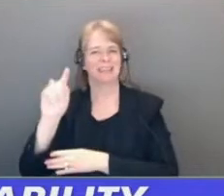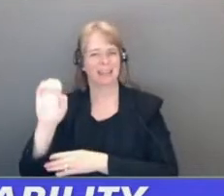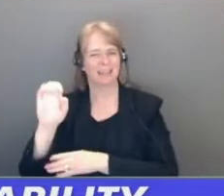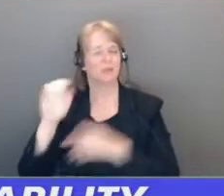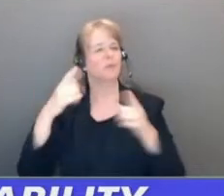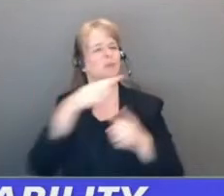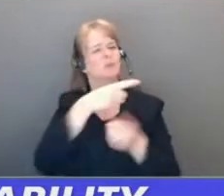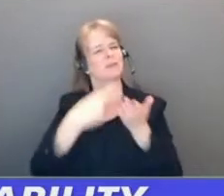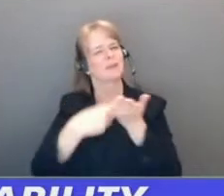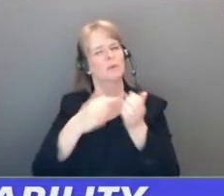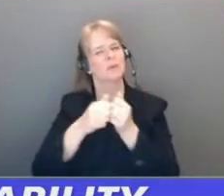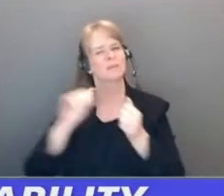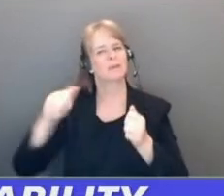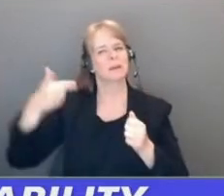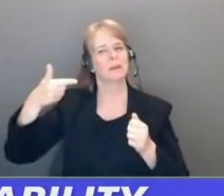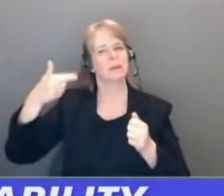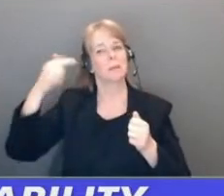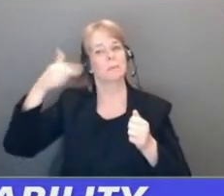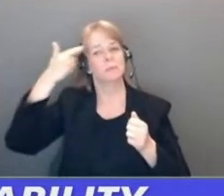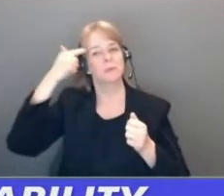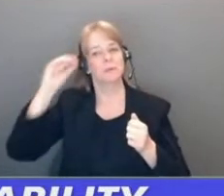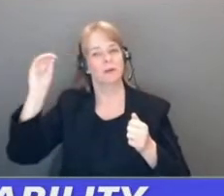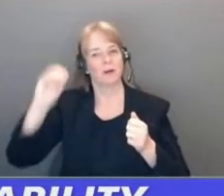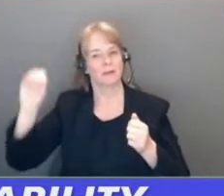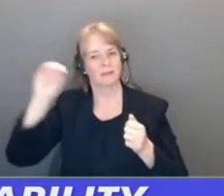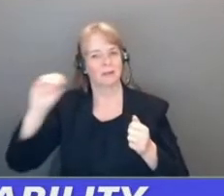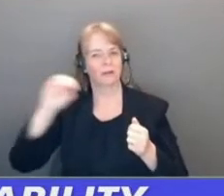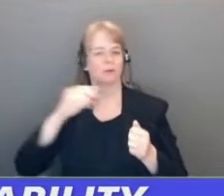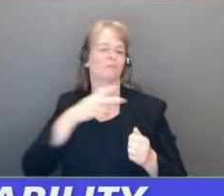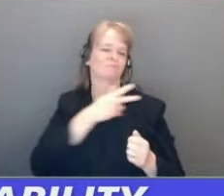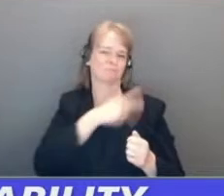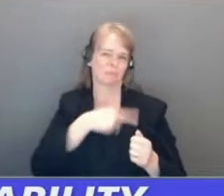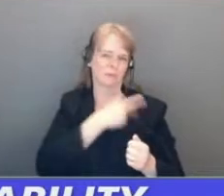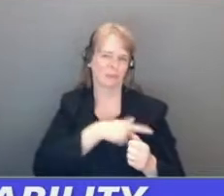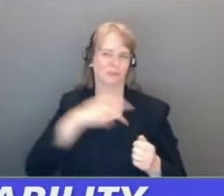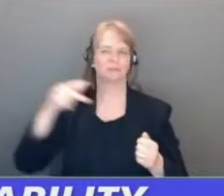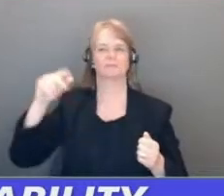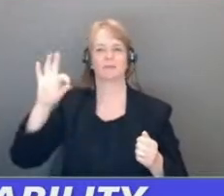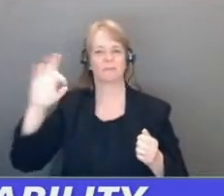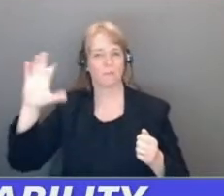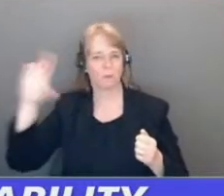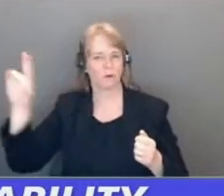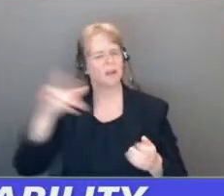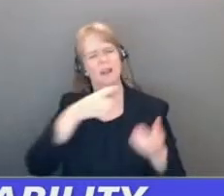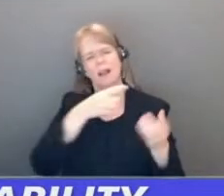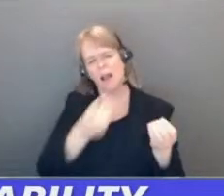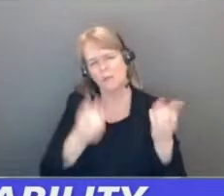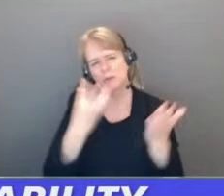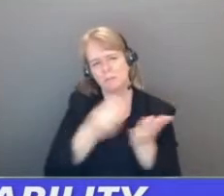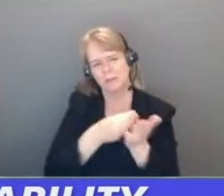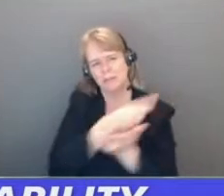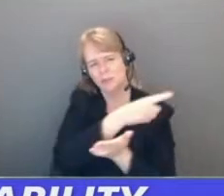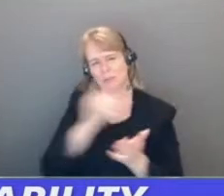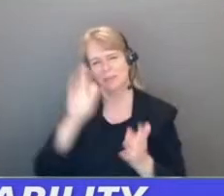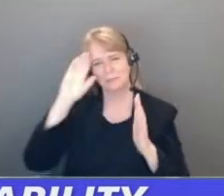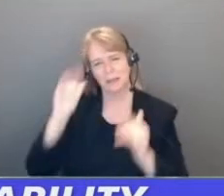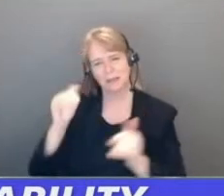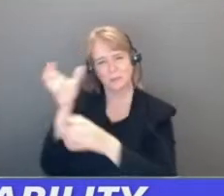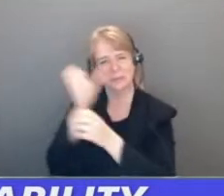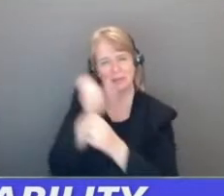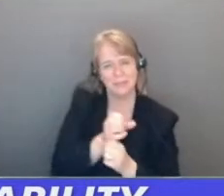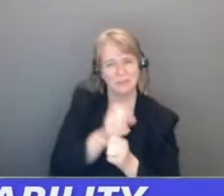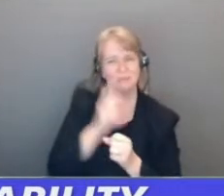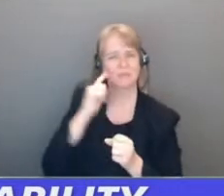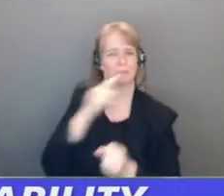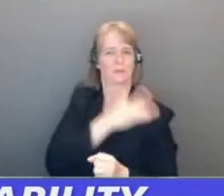him? And how much money do you expect to receive from the province to cover the cost of